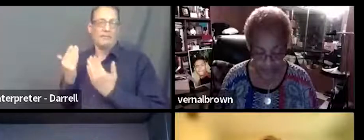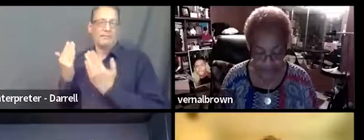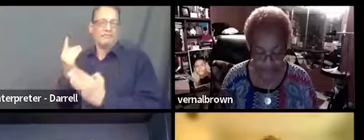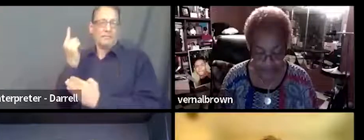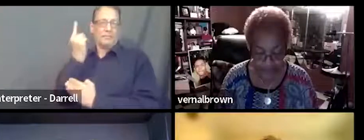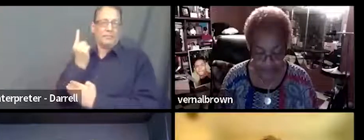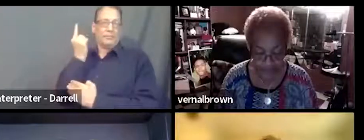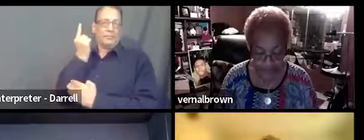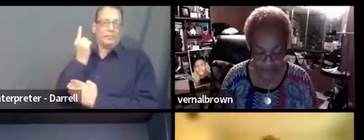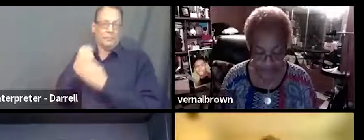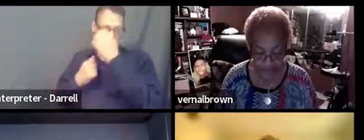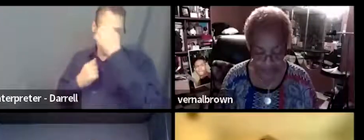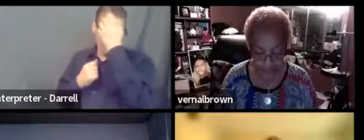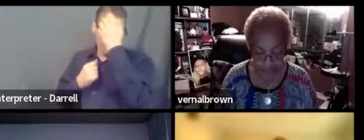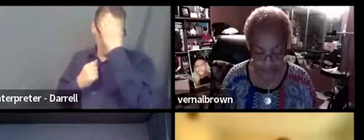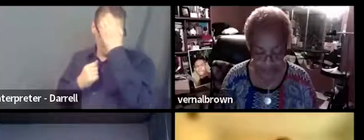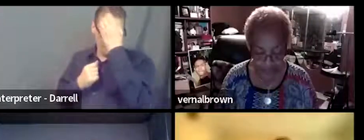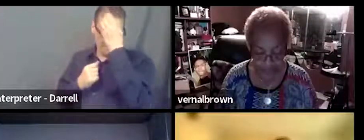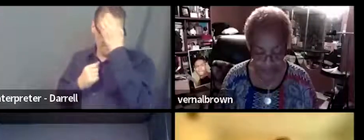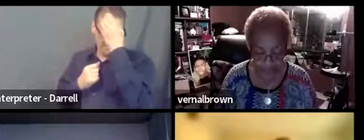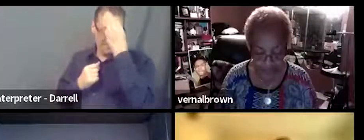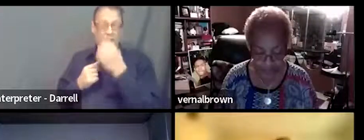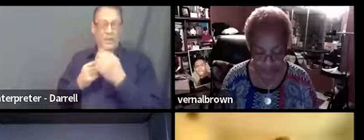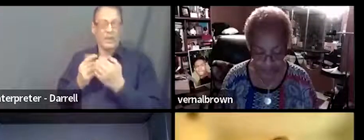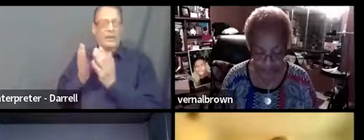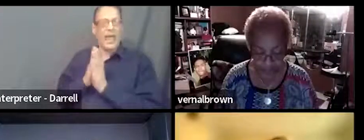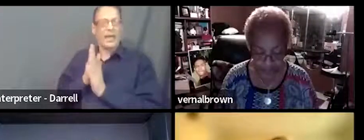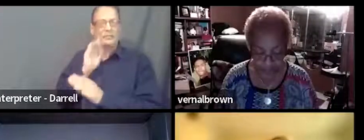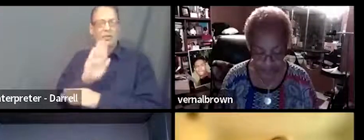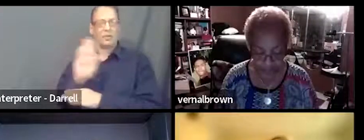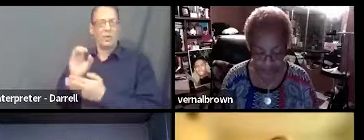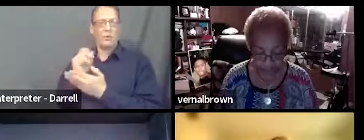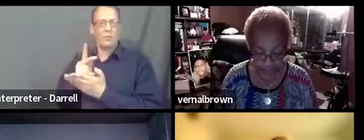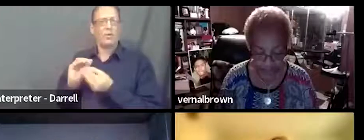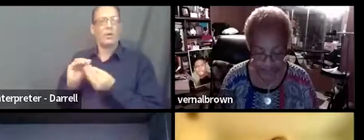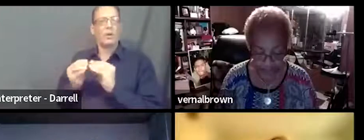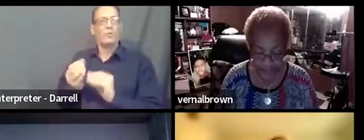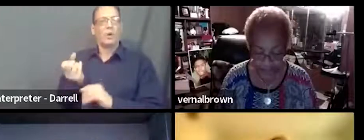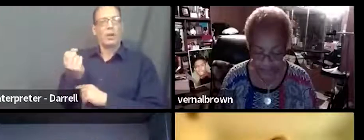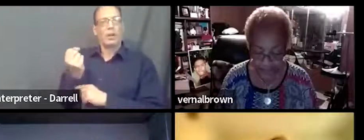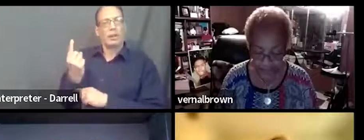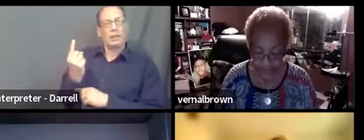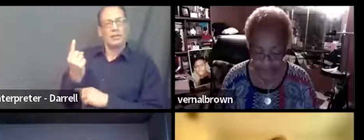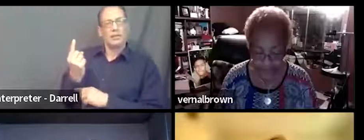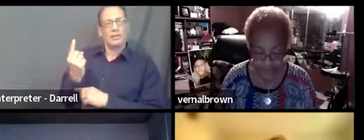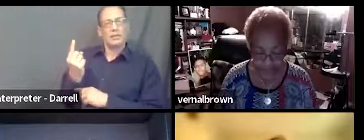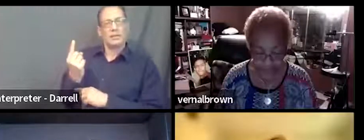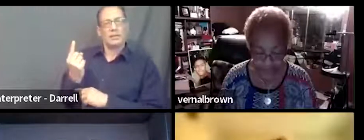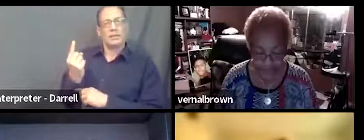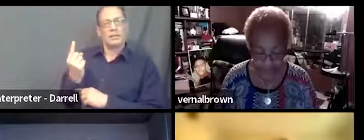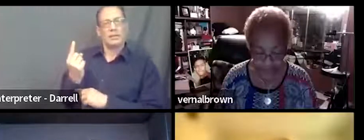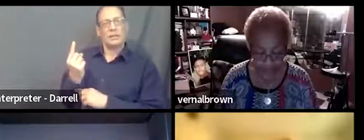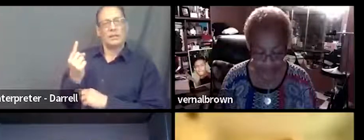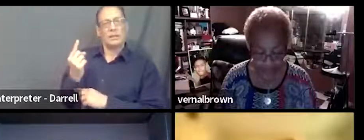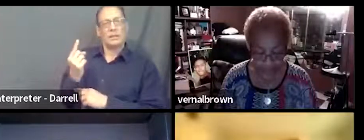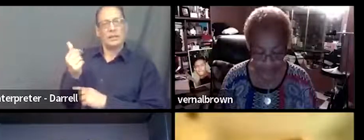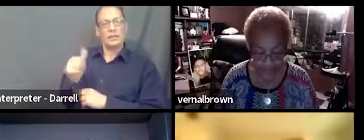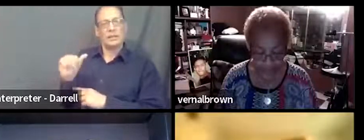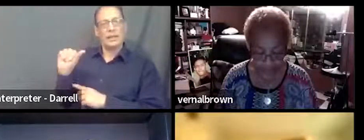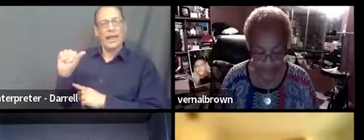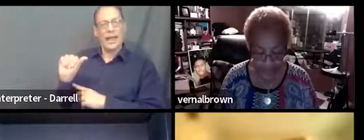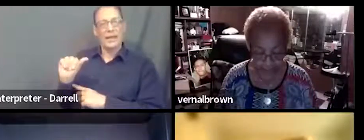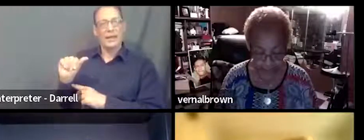the committee's recommendation of approval. Those items are item 11, consent agenda A, contract